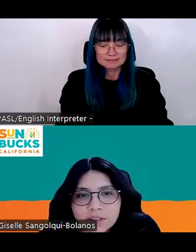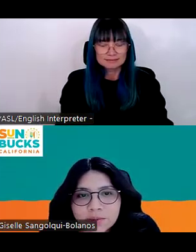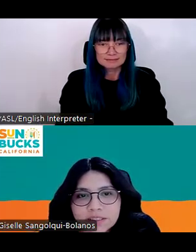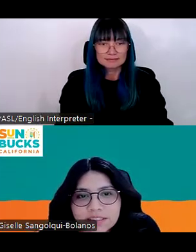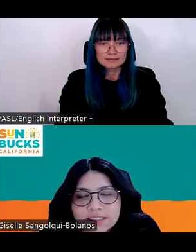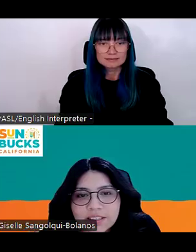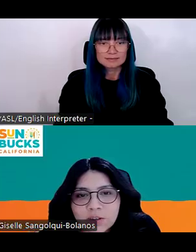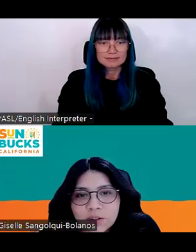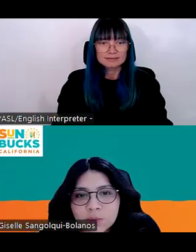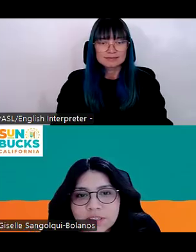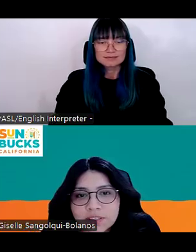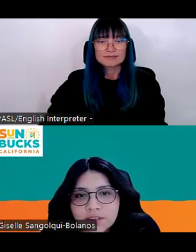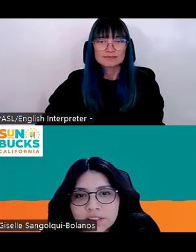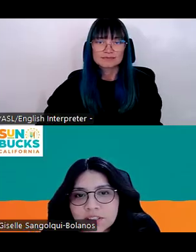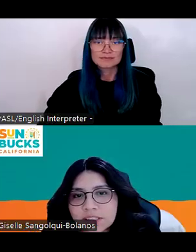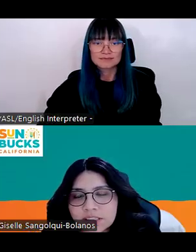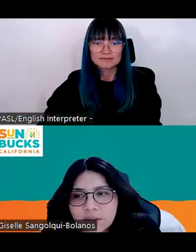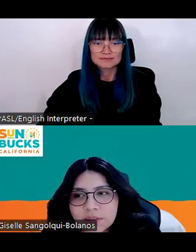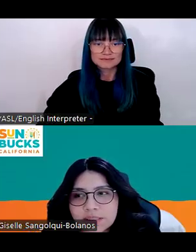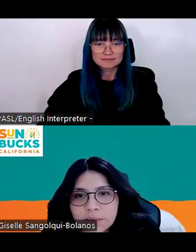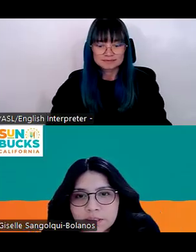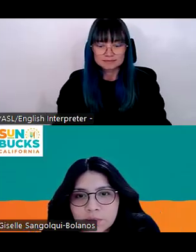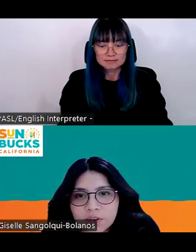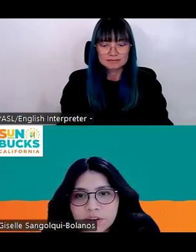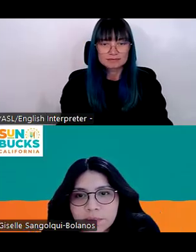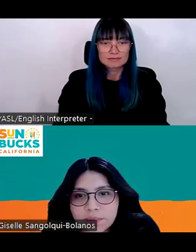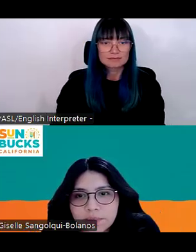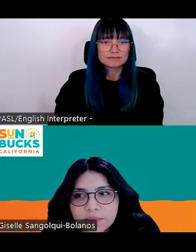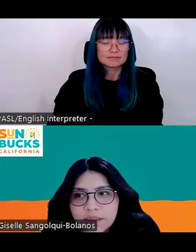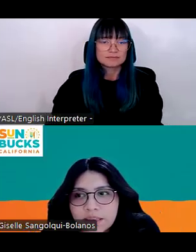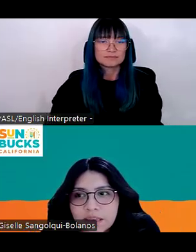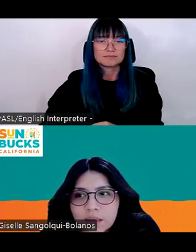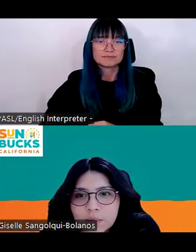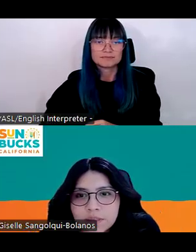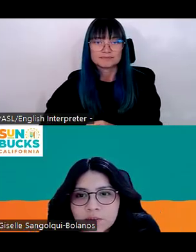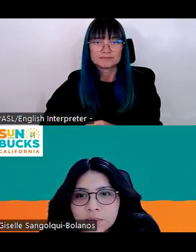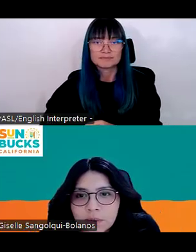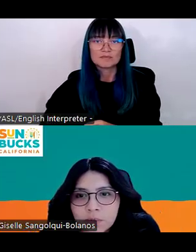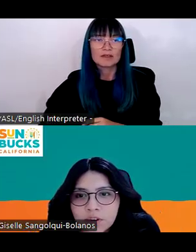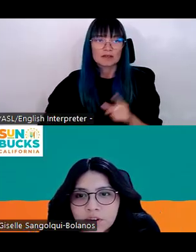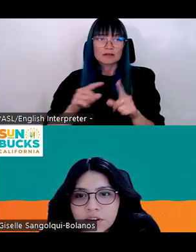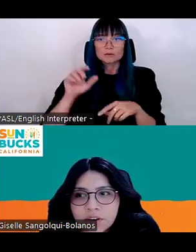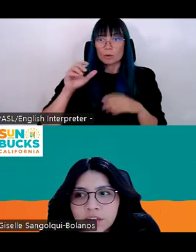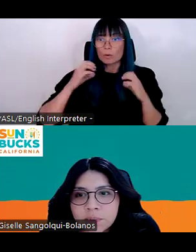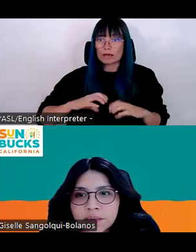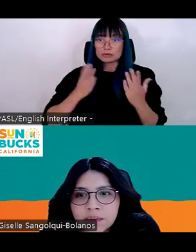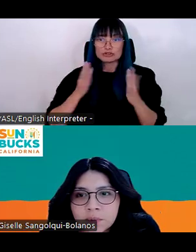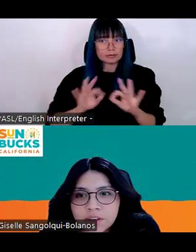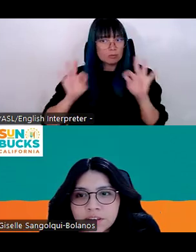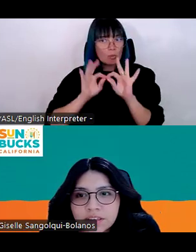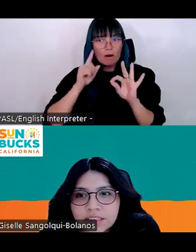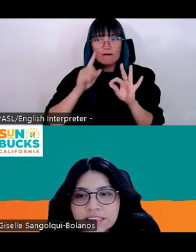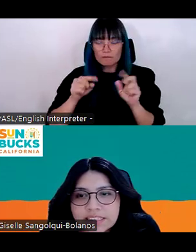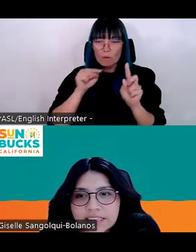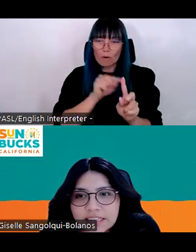Customer service is a huge piece to the success of the Sunbucks program. Please remember our helpline